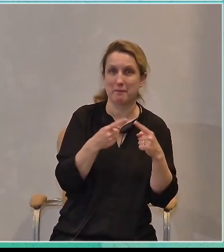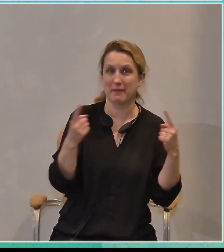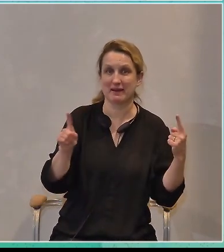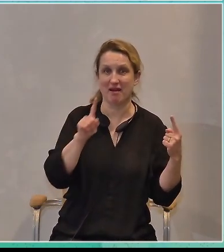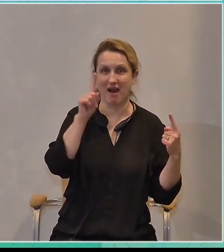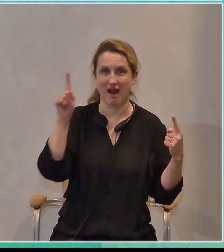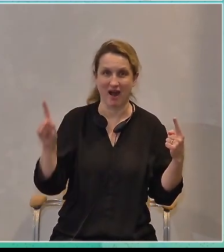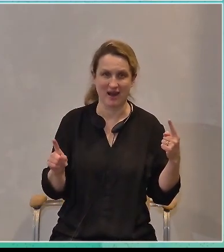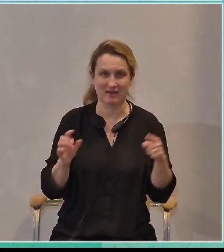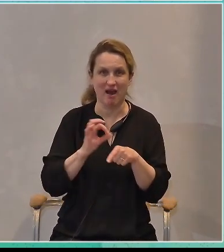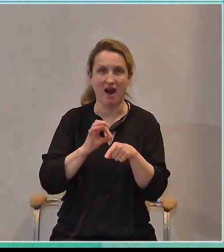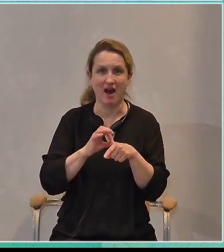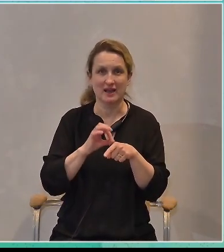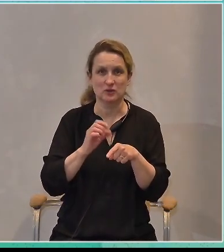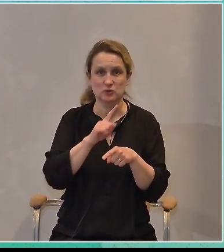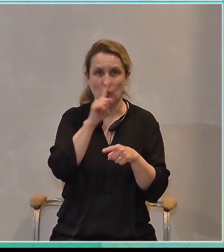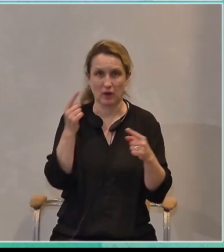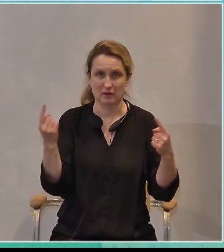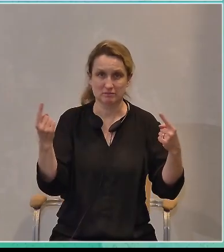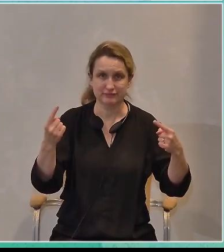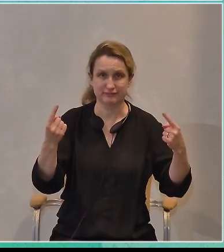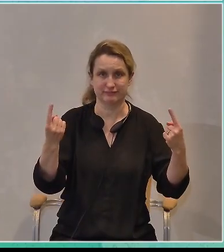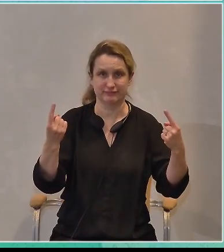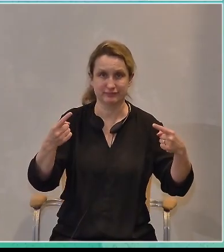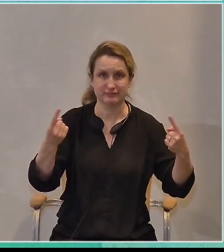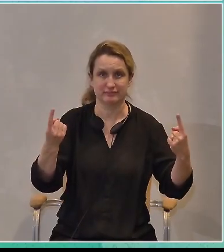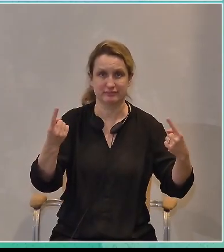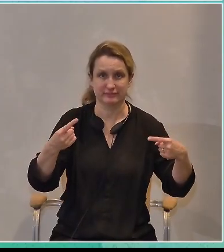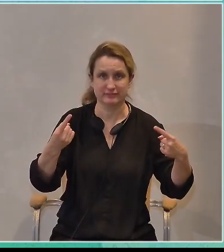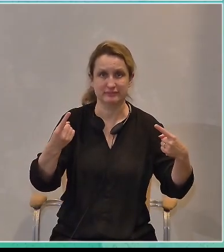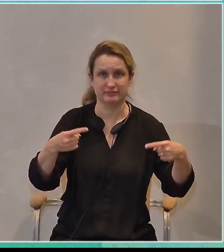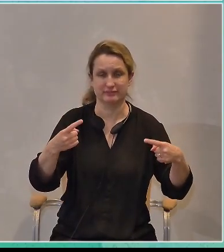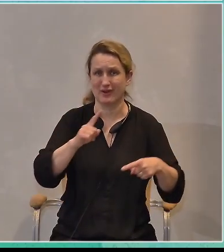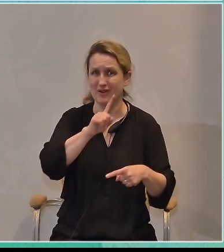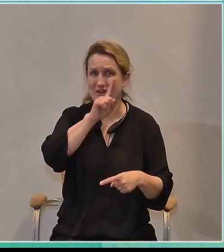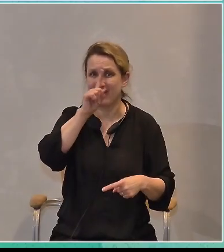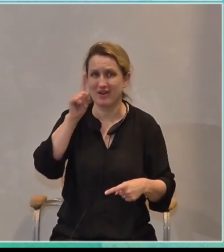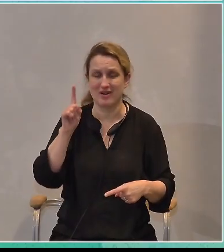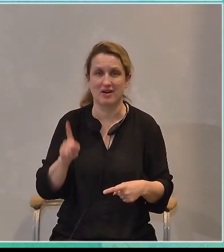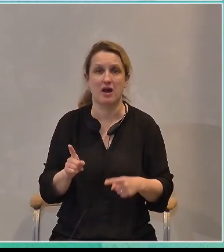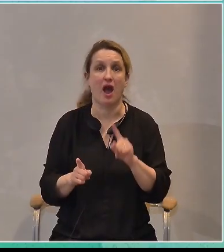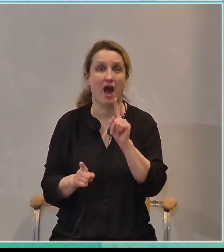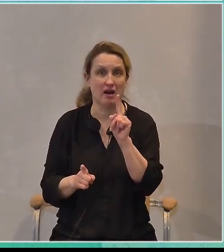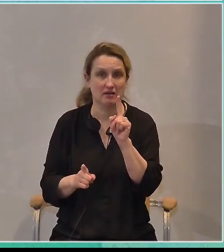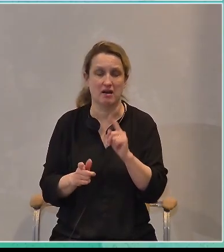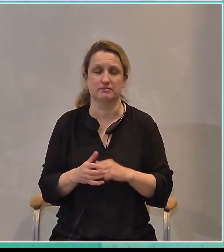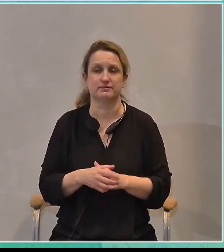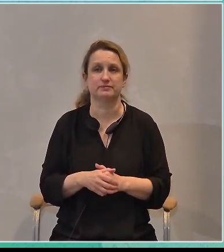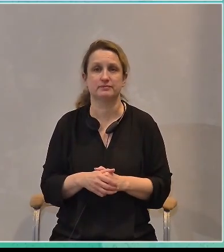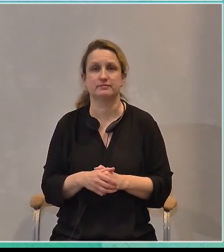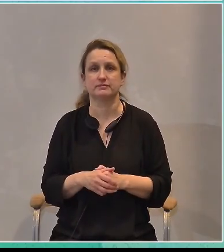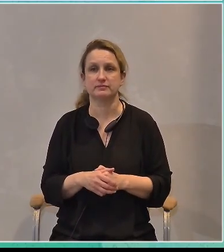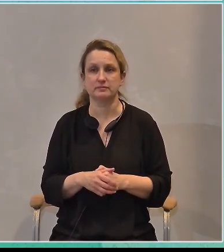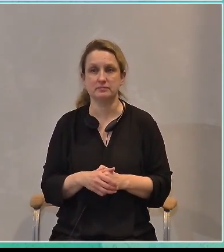became available in general has been a long time because this disease takes